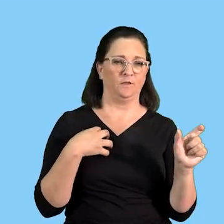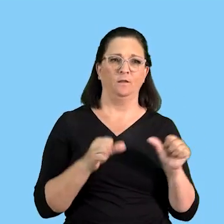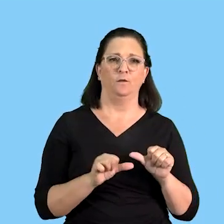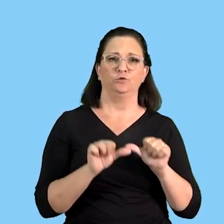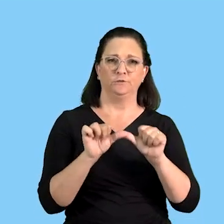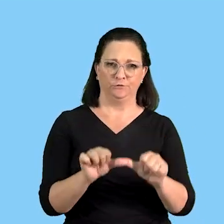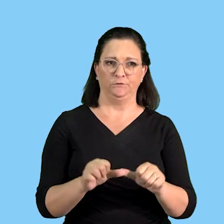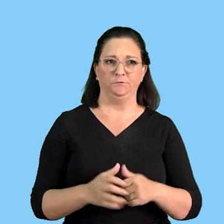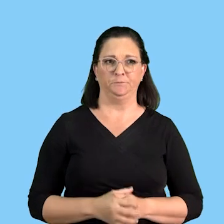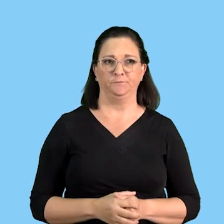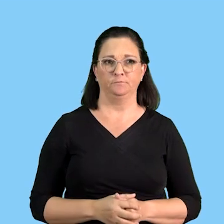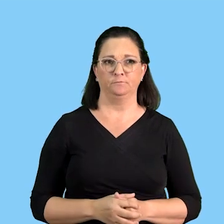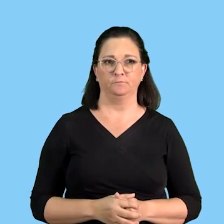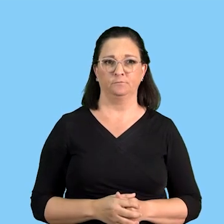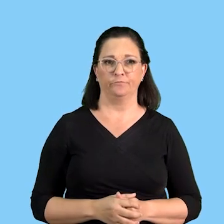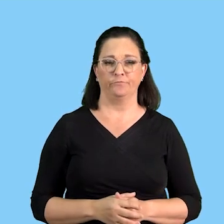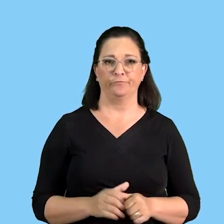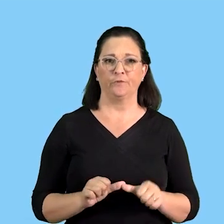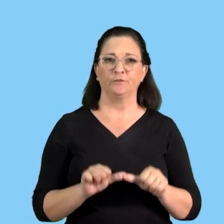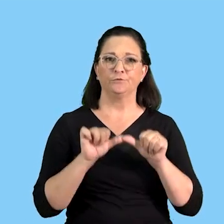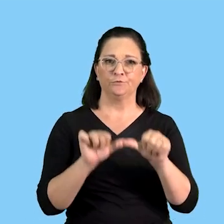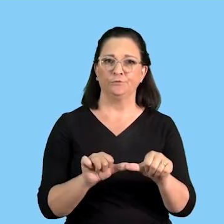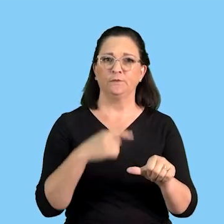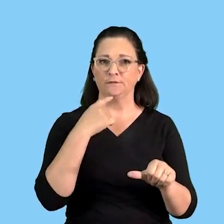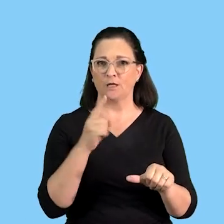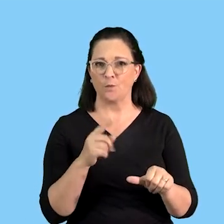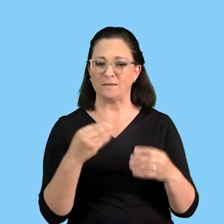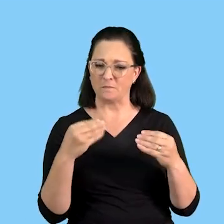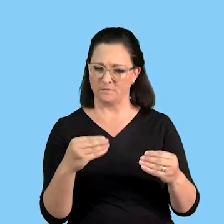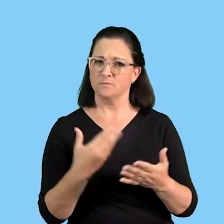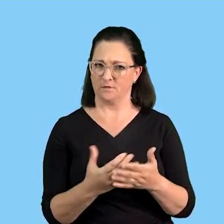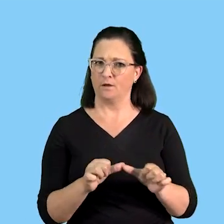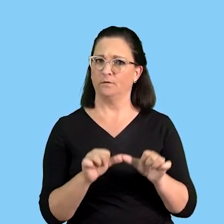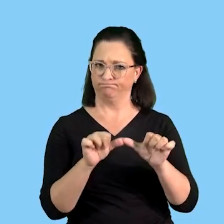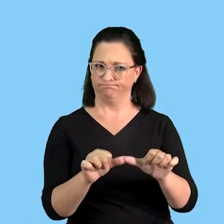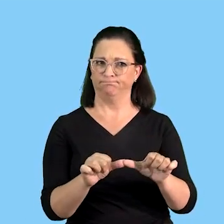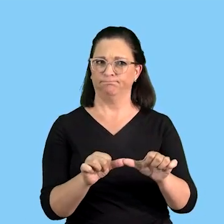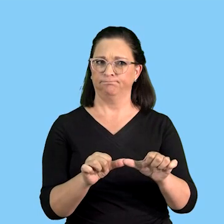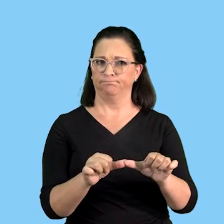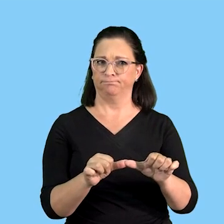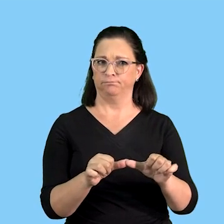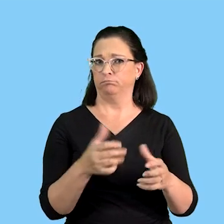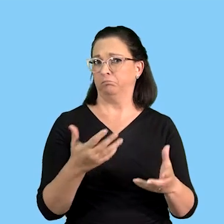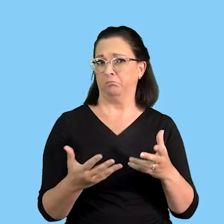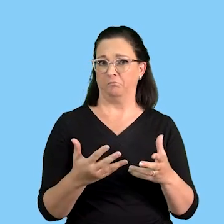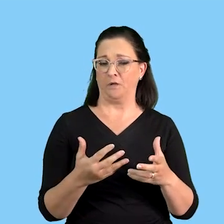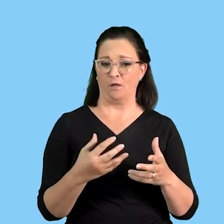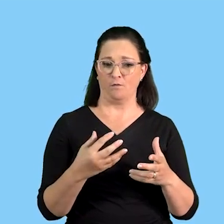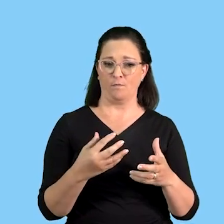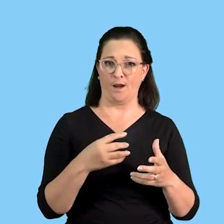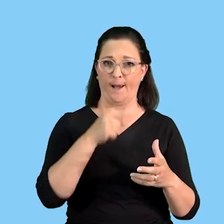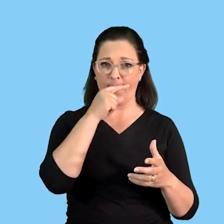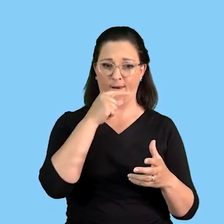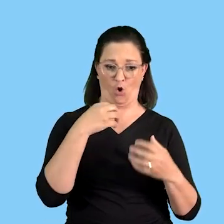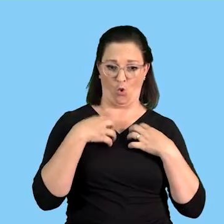look into continuity. This is the idea that the business can continue to exist even if change